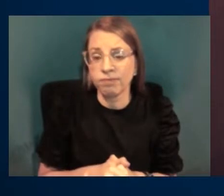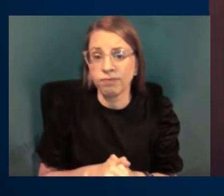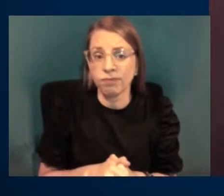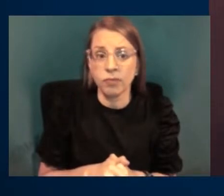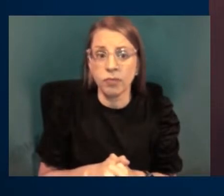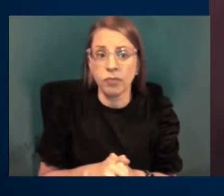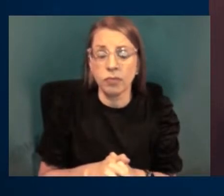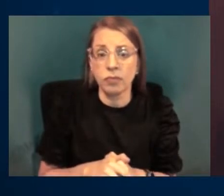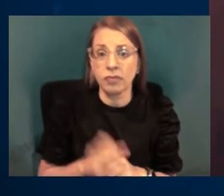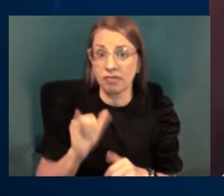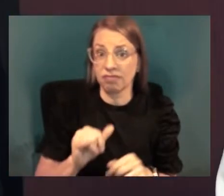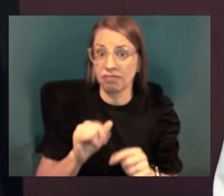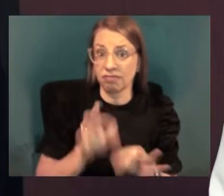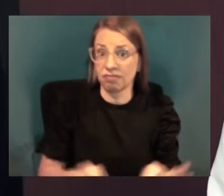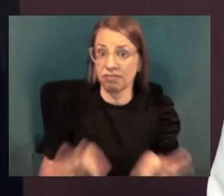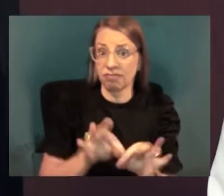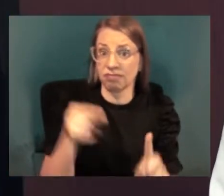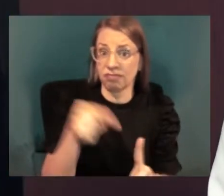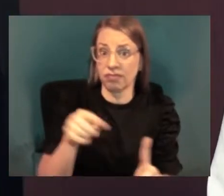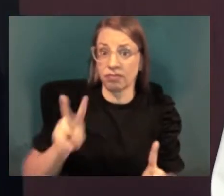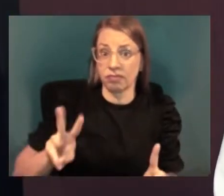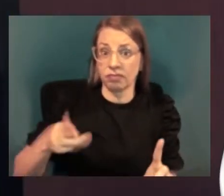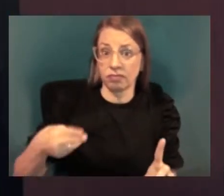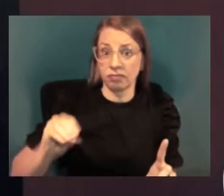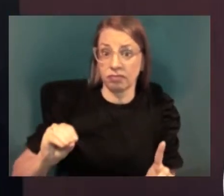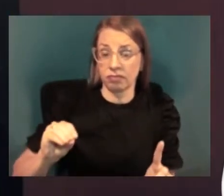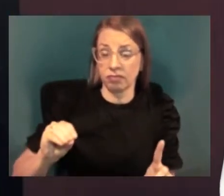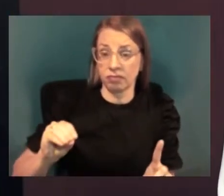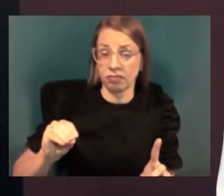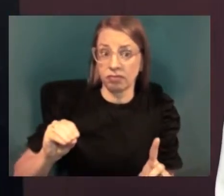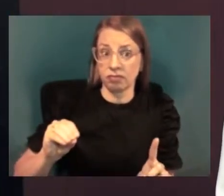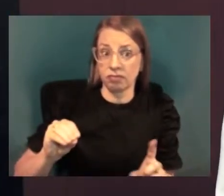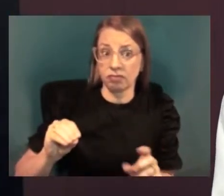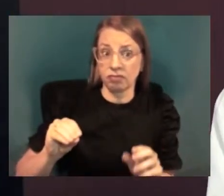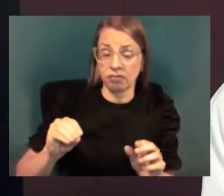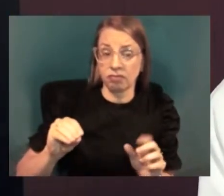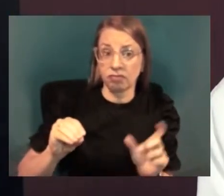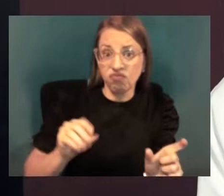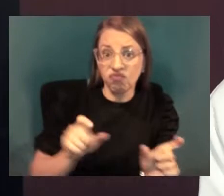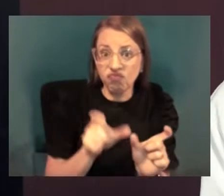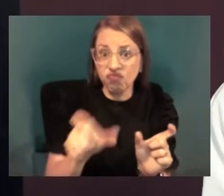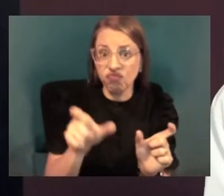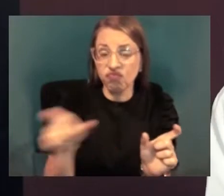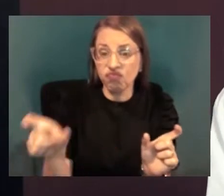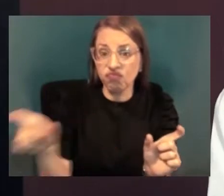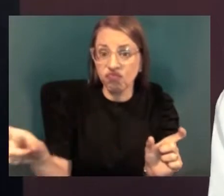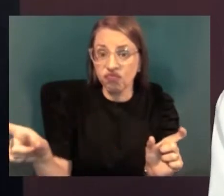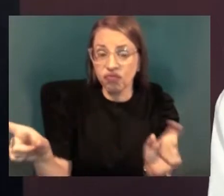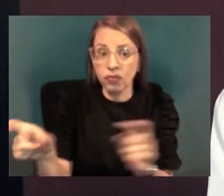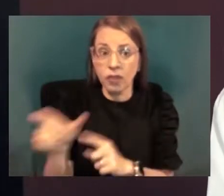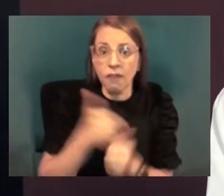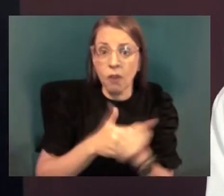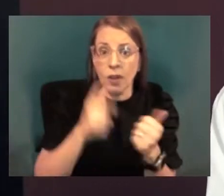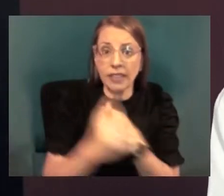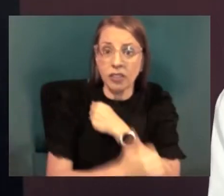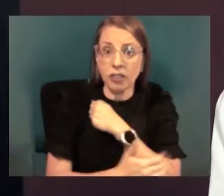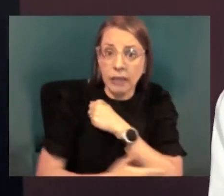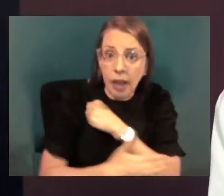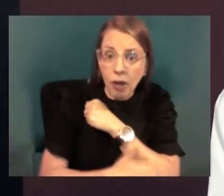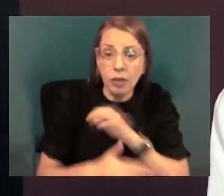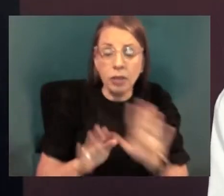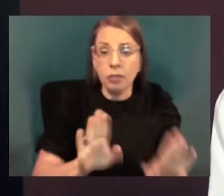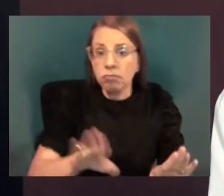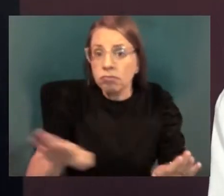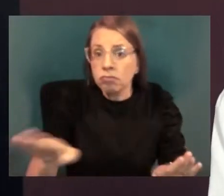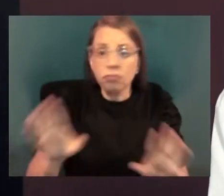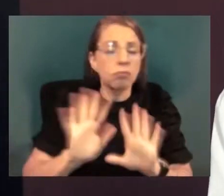The World Health Organization is not going to try and parse this into small bite-sized chunks for every county like we do in the United States. They're just going to say, look, here's a recommendation